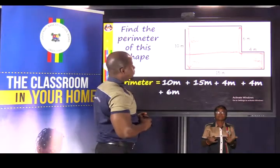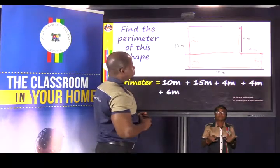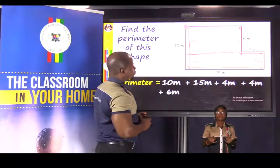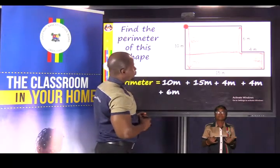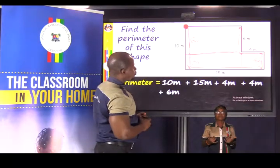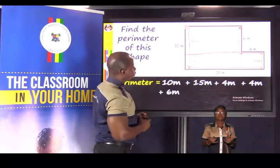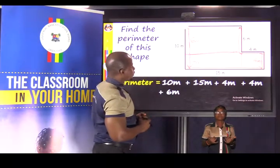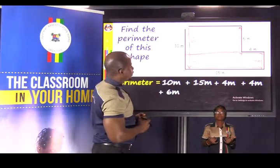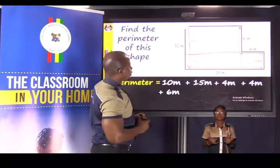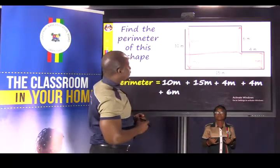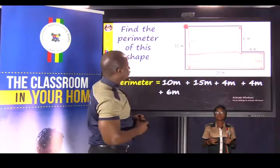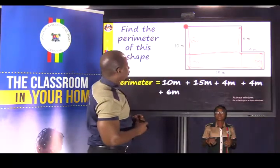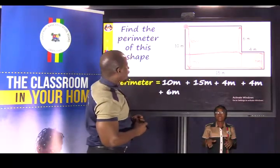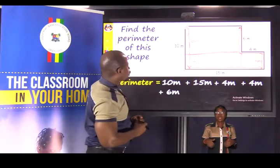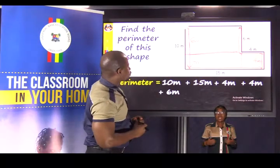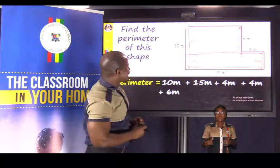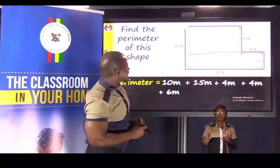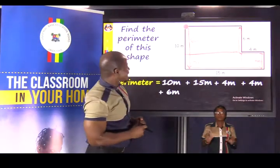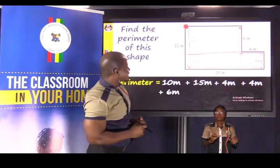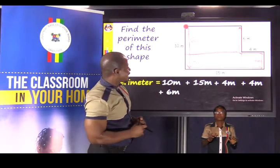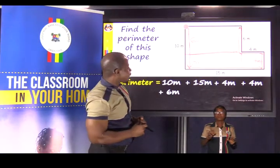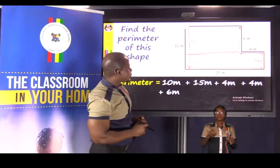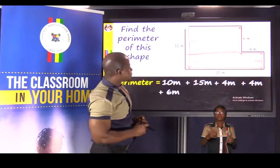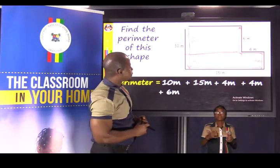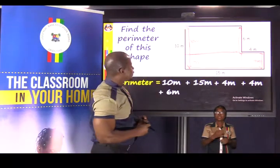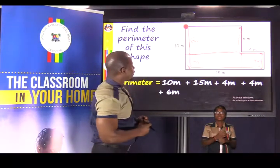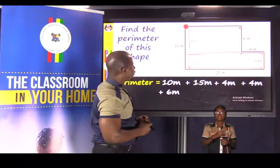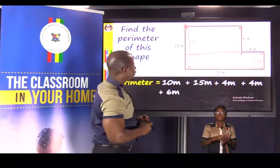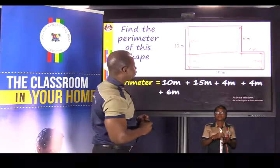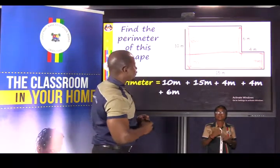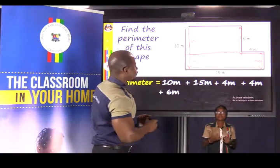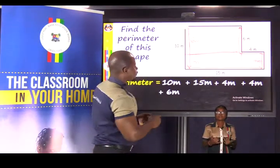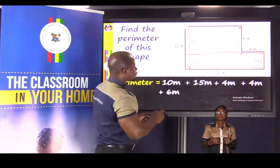Now, how do we get that now?